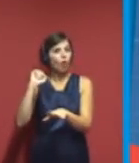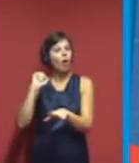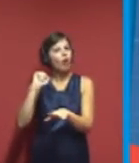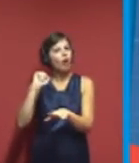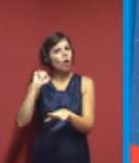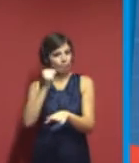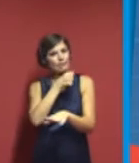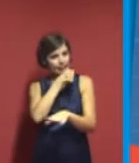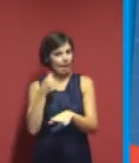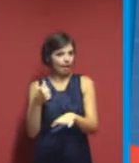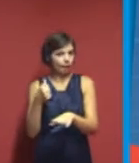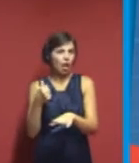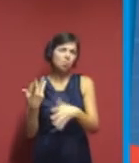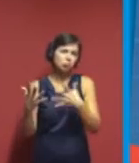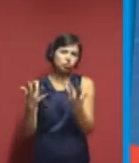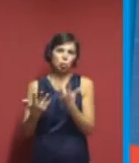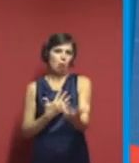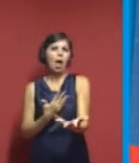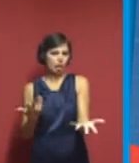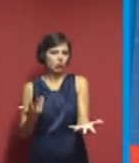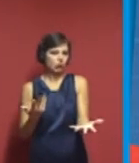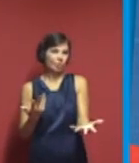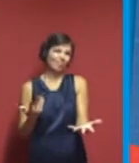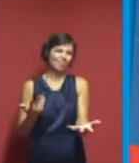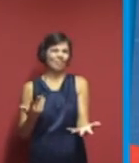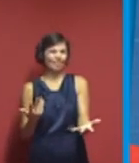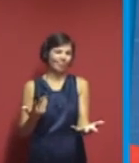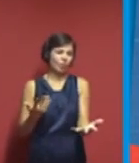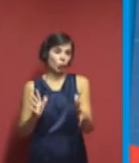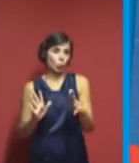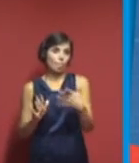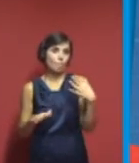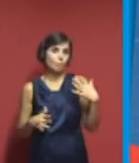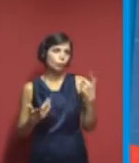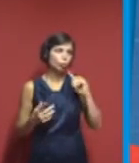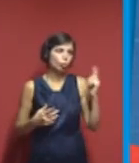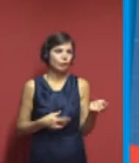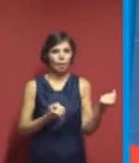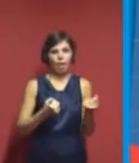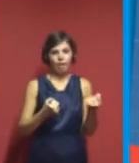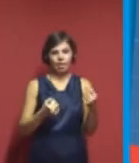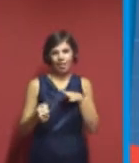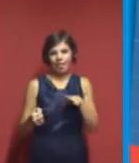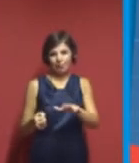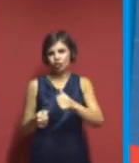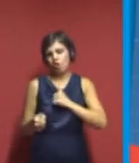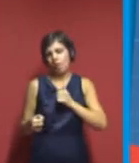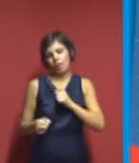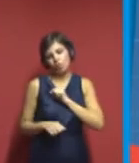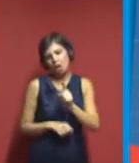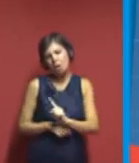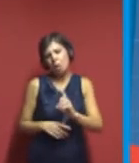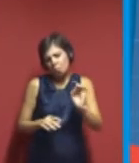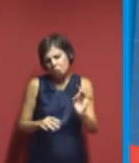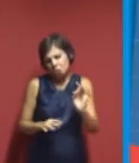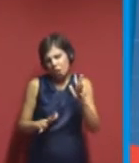5 years. Not all of the cars will be self-driving cars, but a lot of them will be self-driving cars, because it is quite inexpensive.